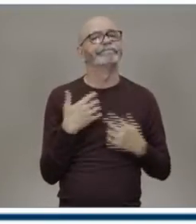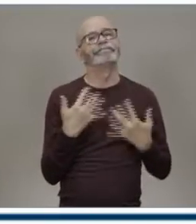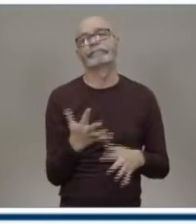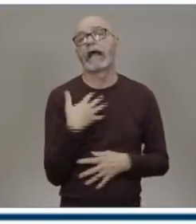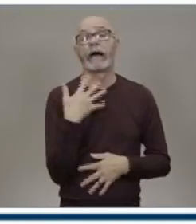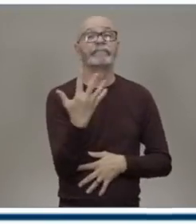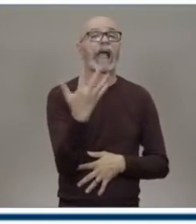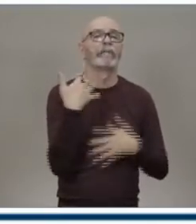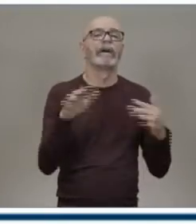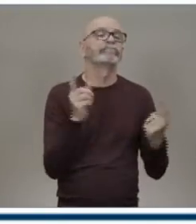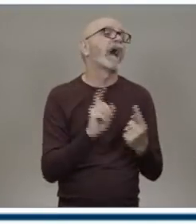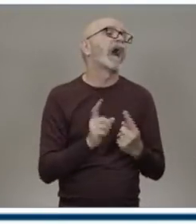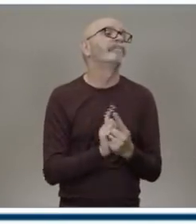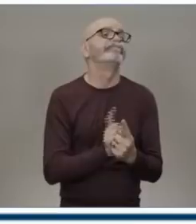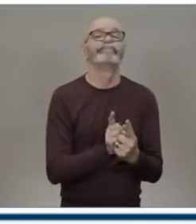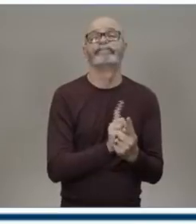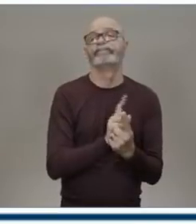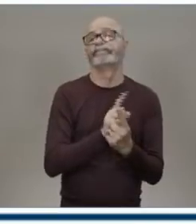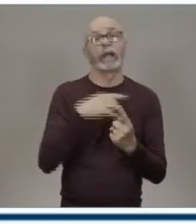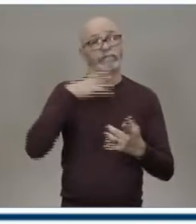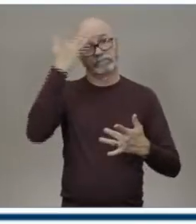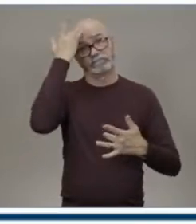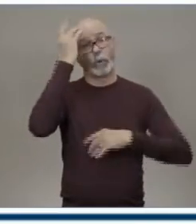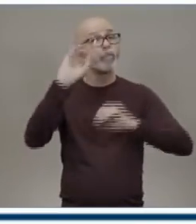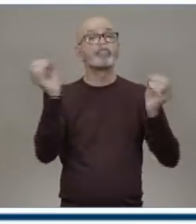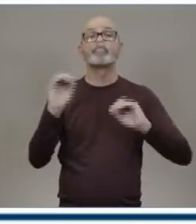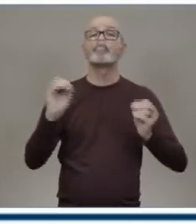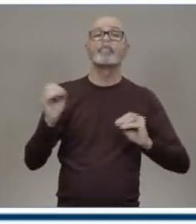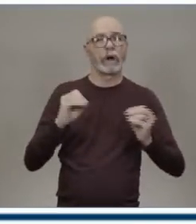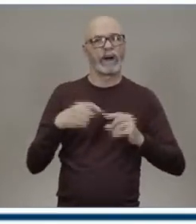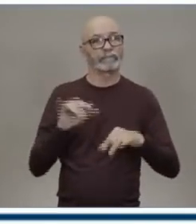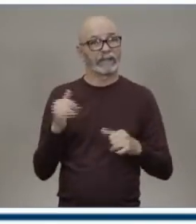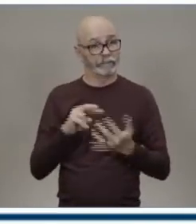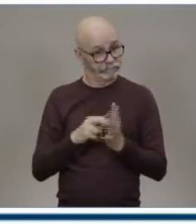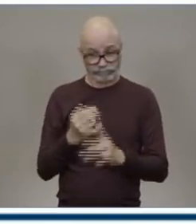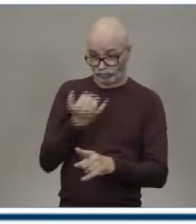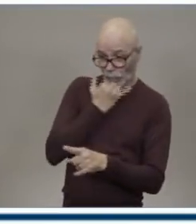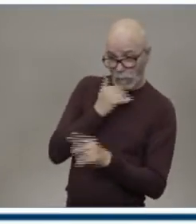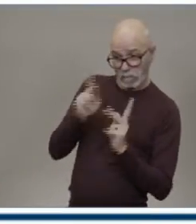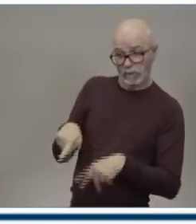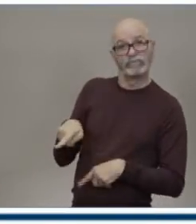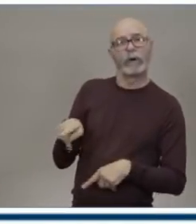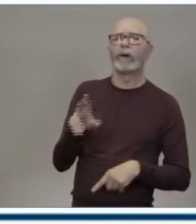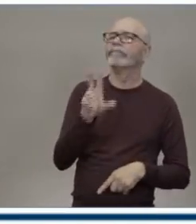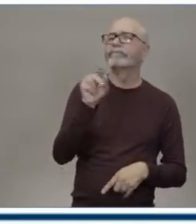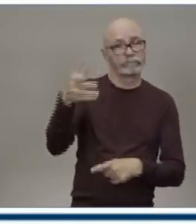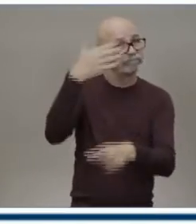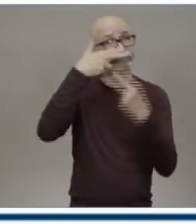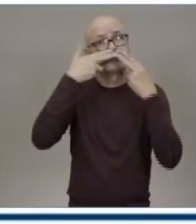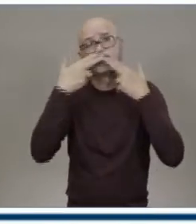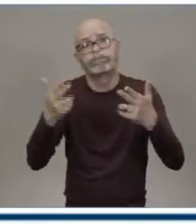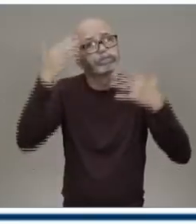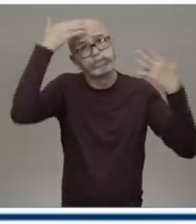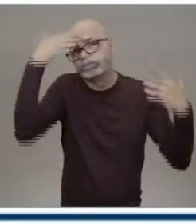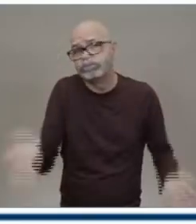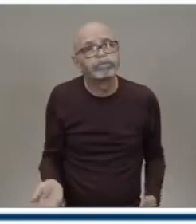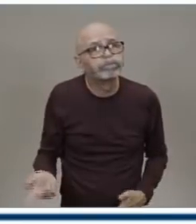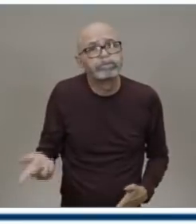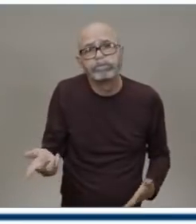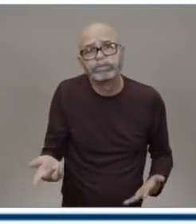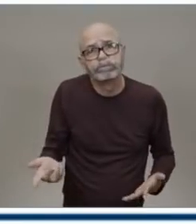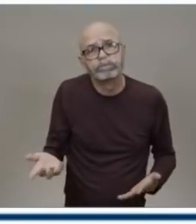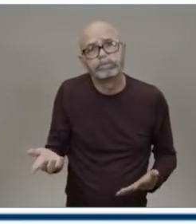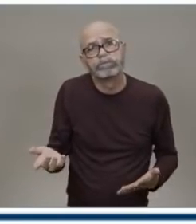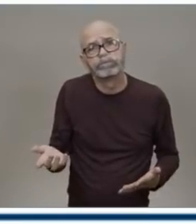they were considered infectious. Again, not that they've done anything wrong, it's just that they were out before they became symptomatic in that